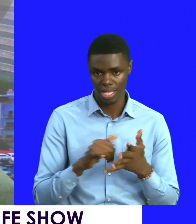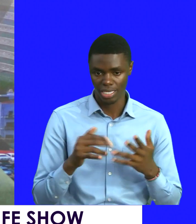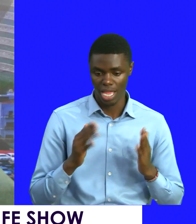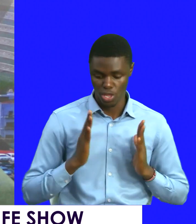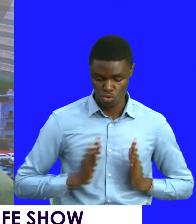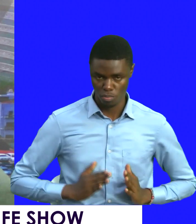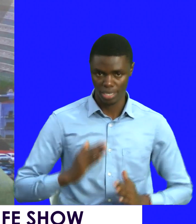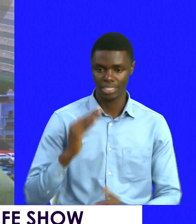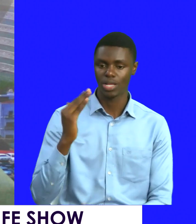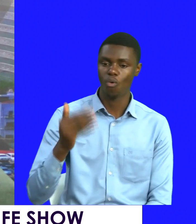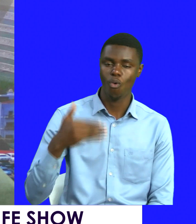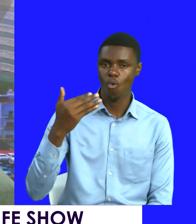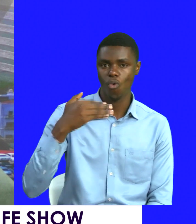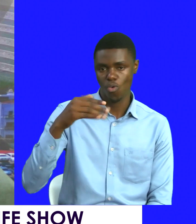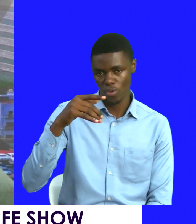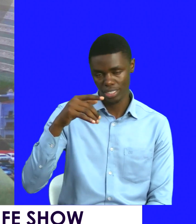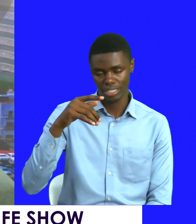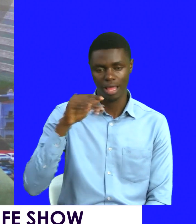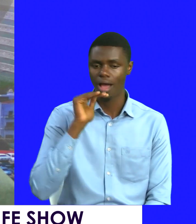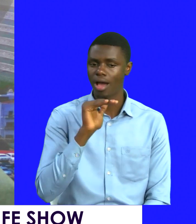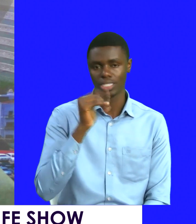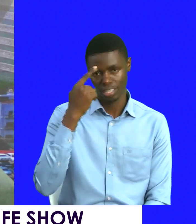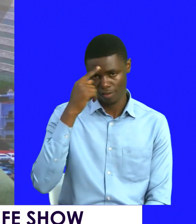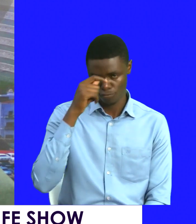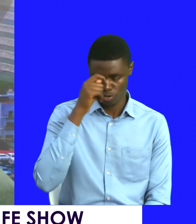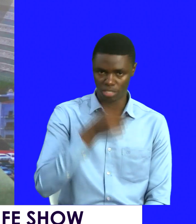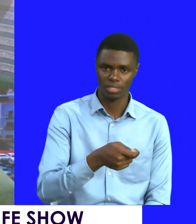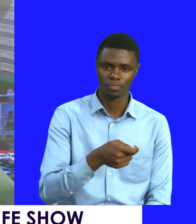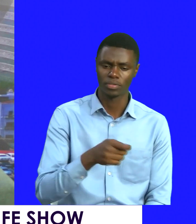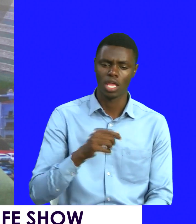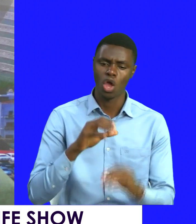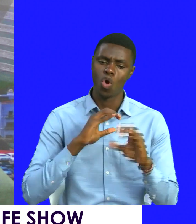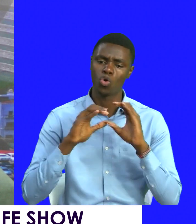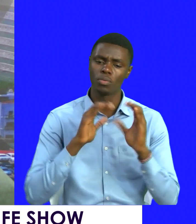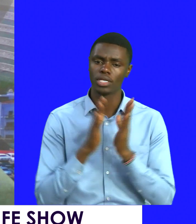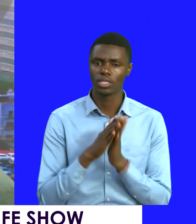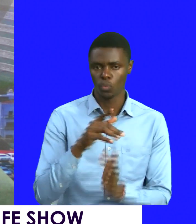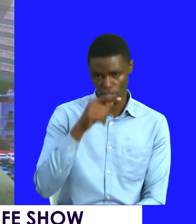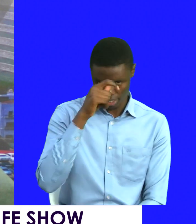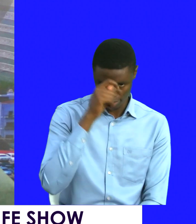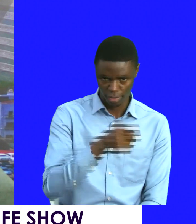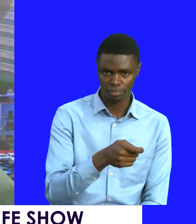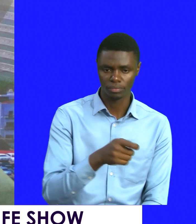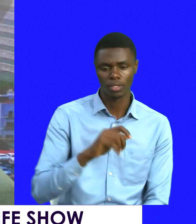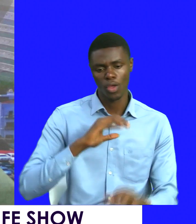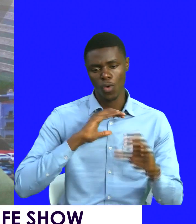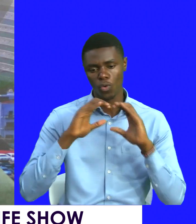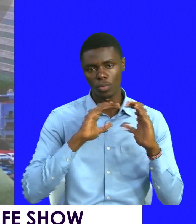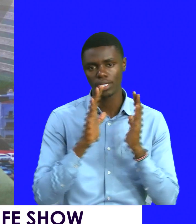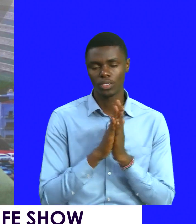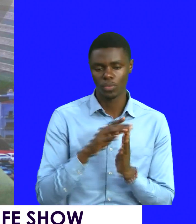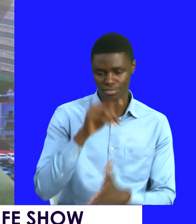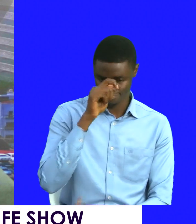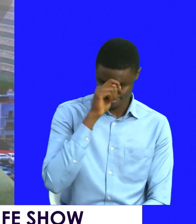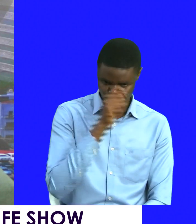always cries for respect. Communicate with respect. Communicate with